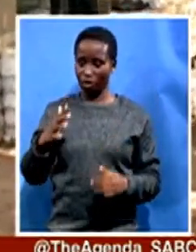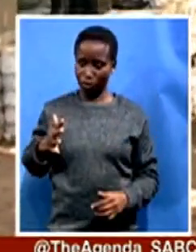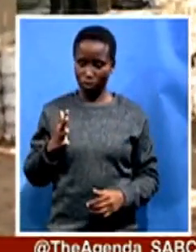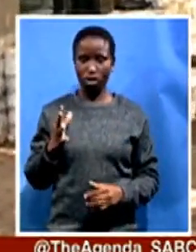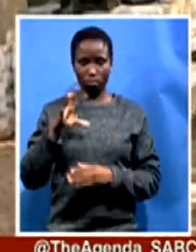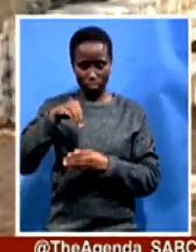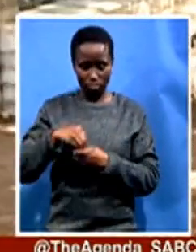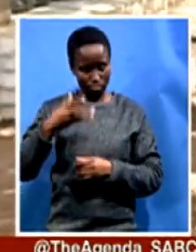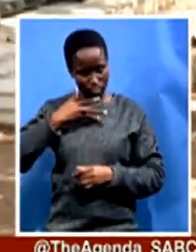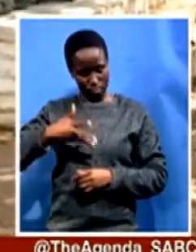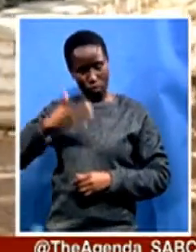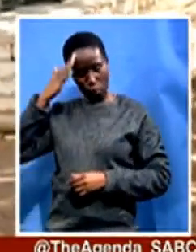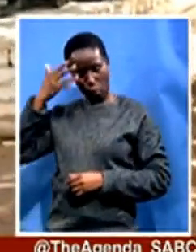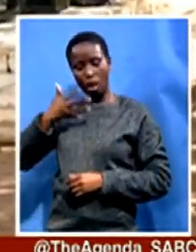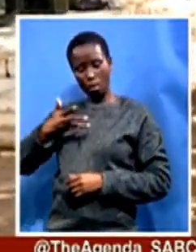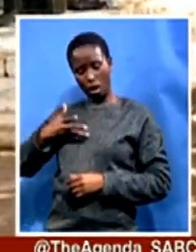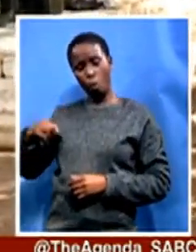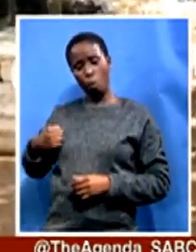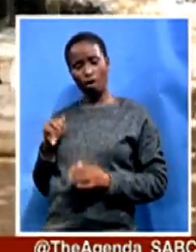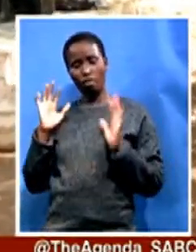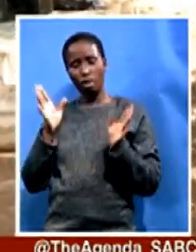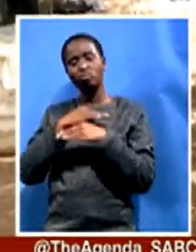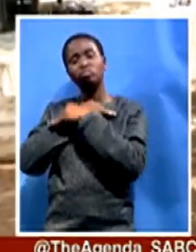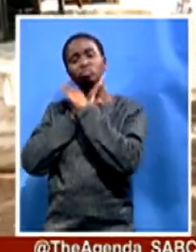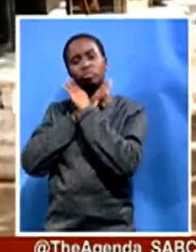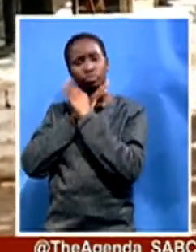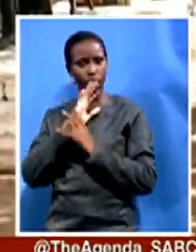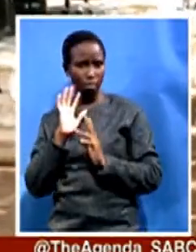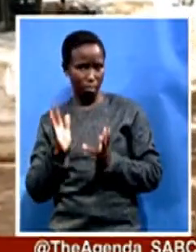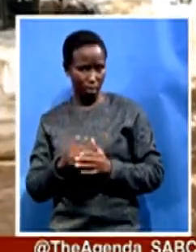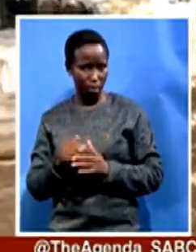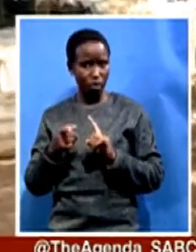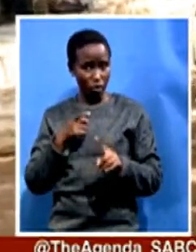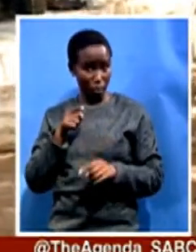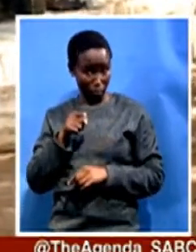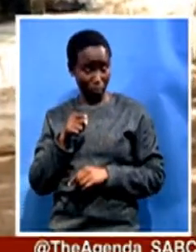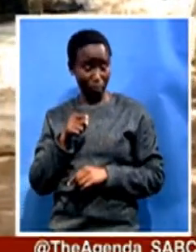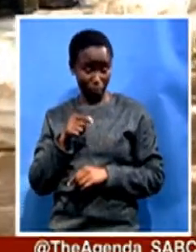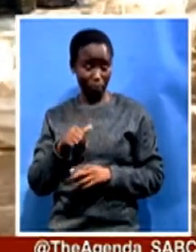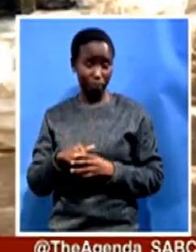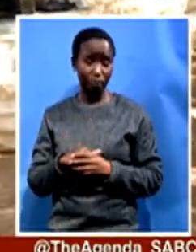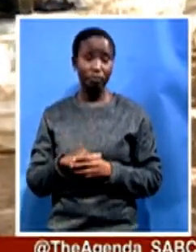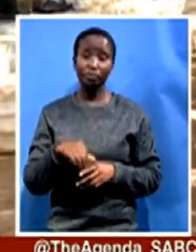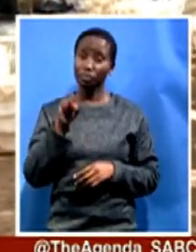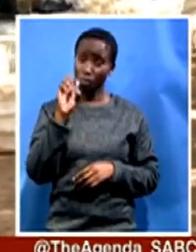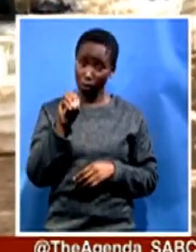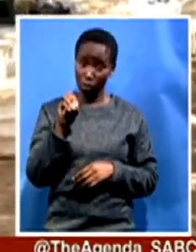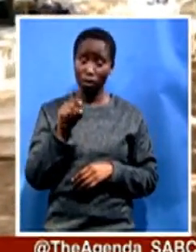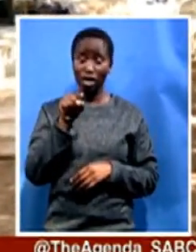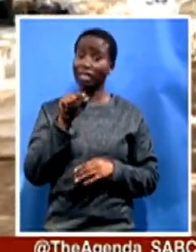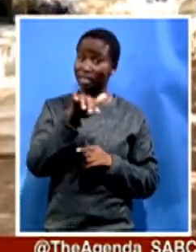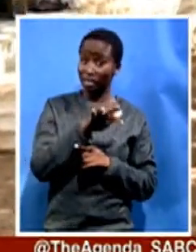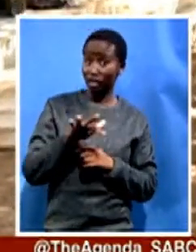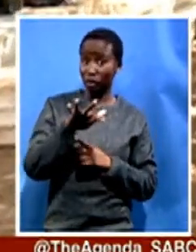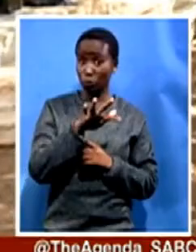late AmaZulu King Goodwill Zwelithini Bheka Zulu. So the situation in the royal household, one may